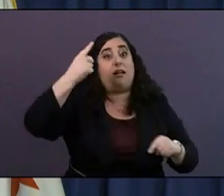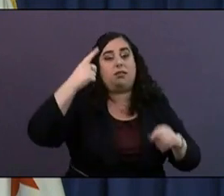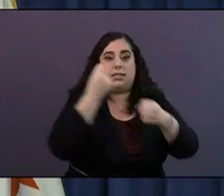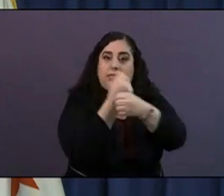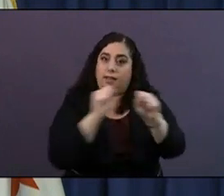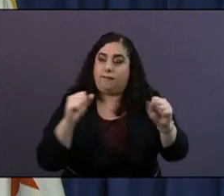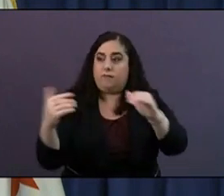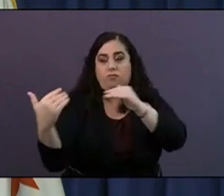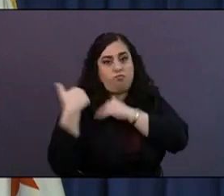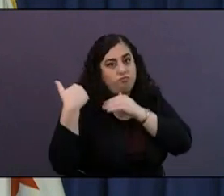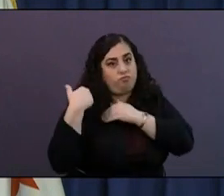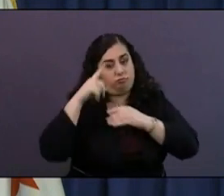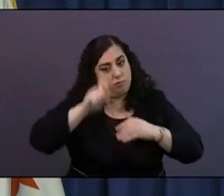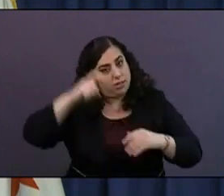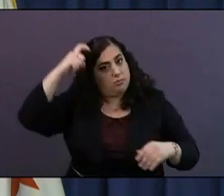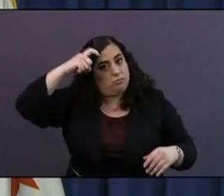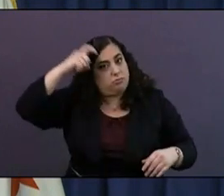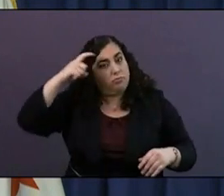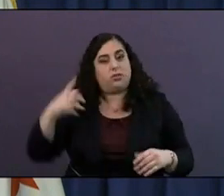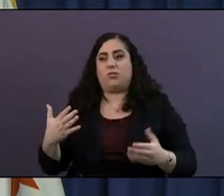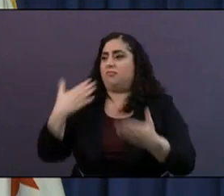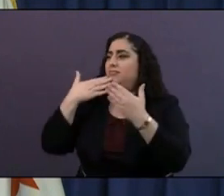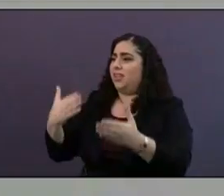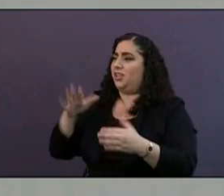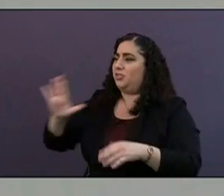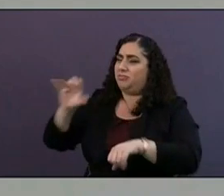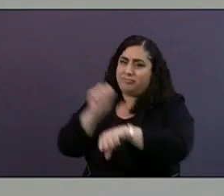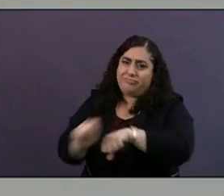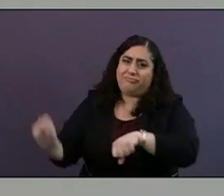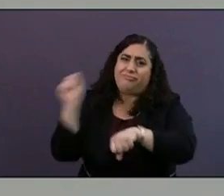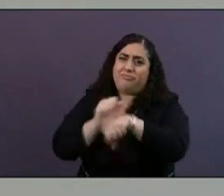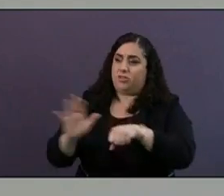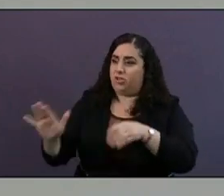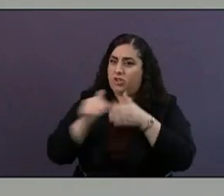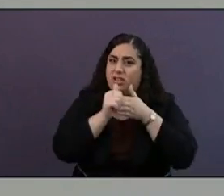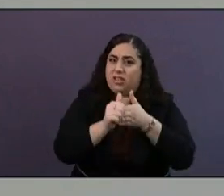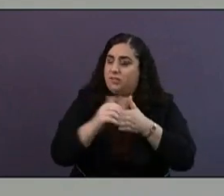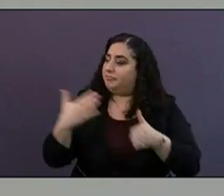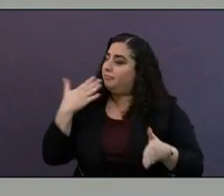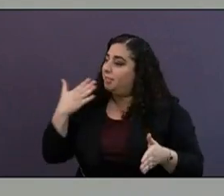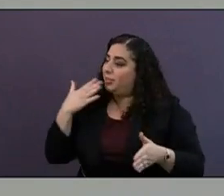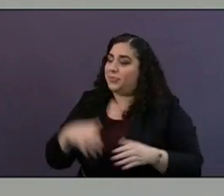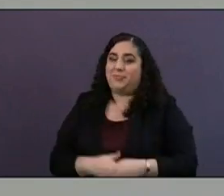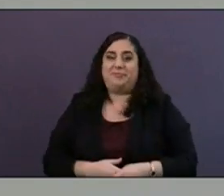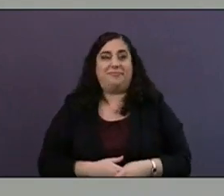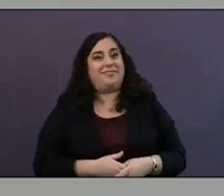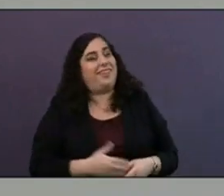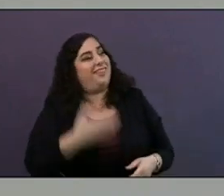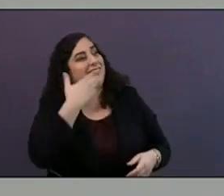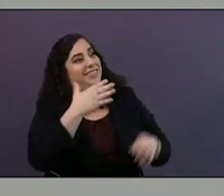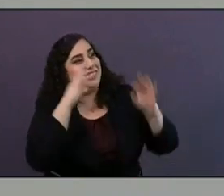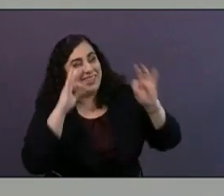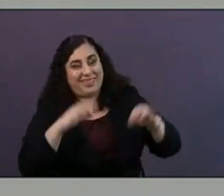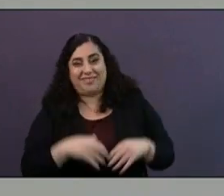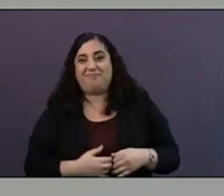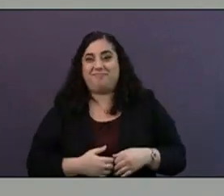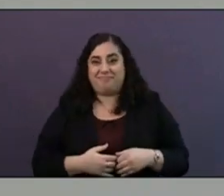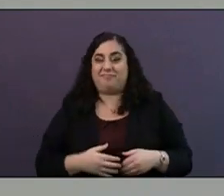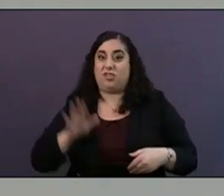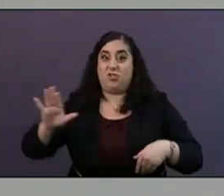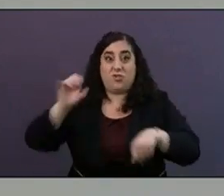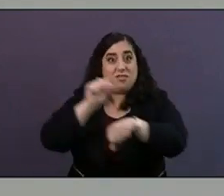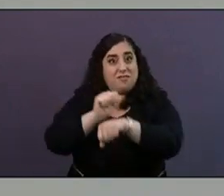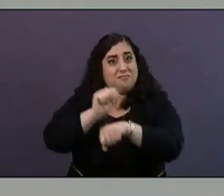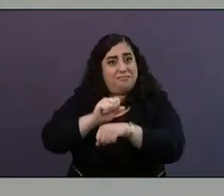of your hard work and your leadership, and thank you for joining us this afternoon. Well, thank you, Mr. Mayor. Appreciate your leadership and